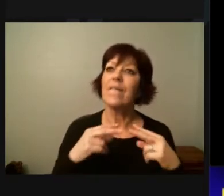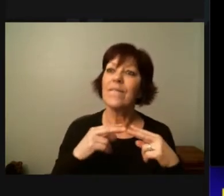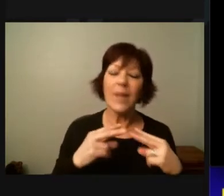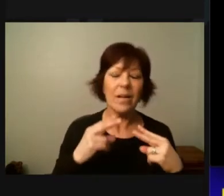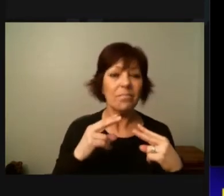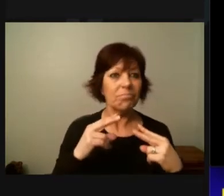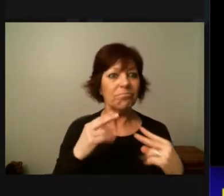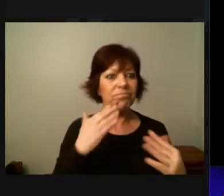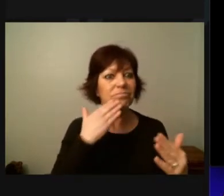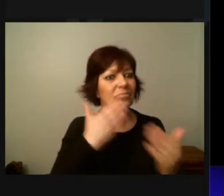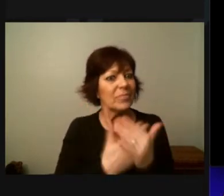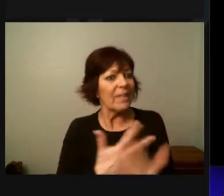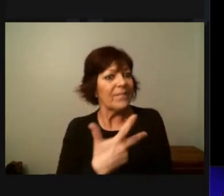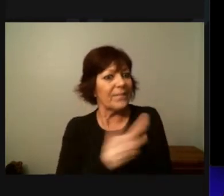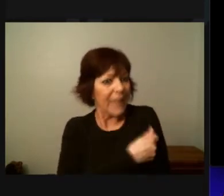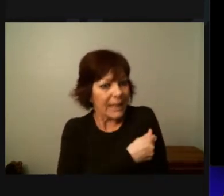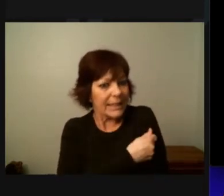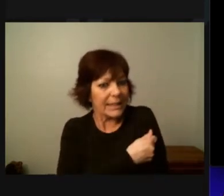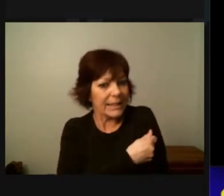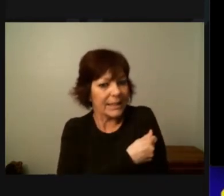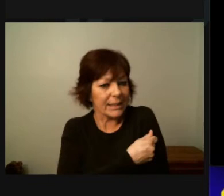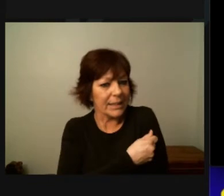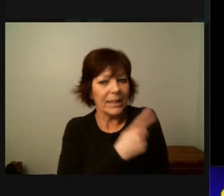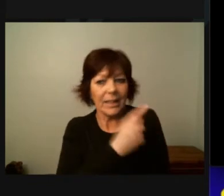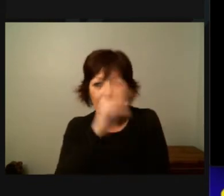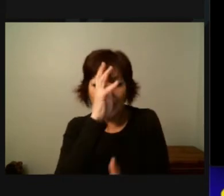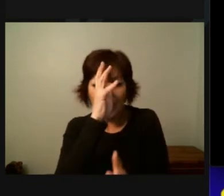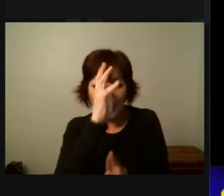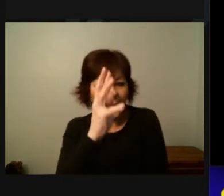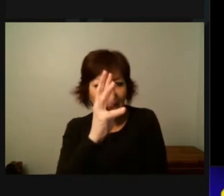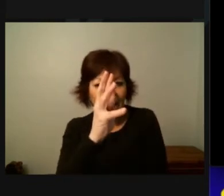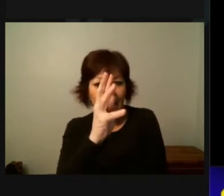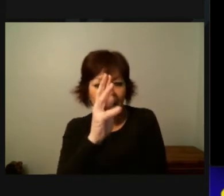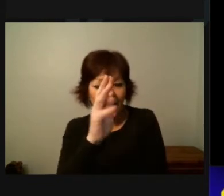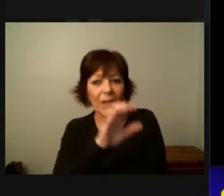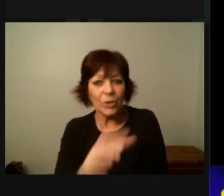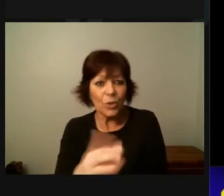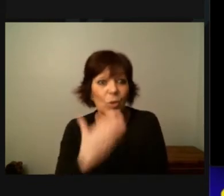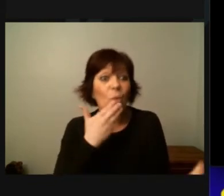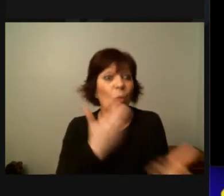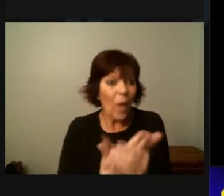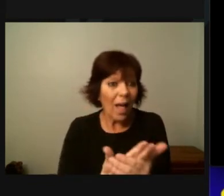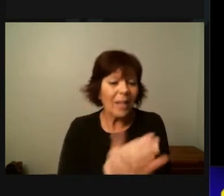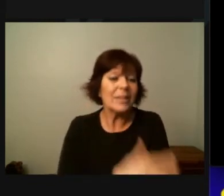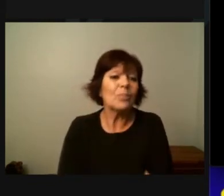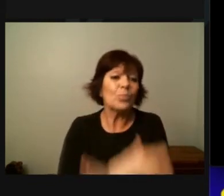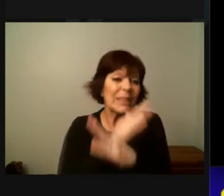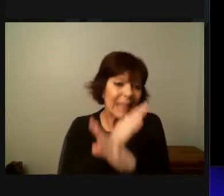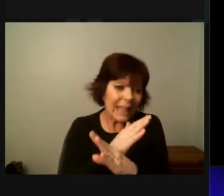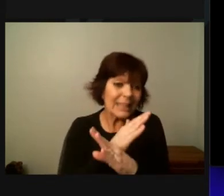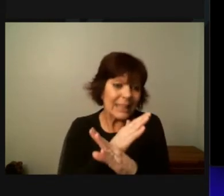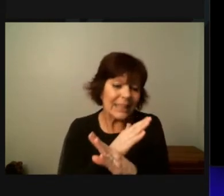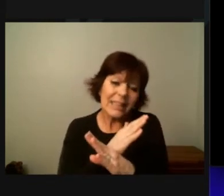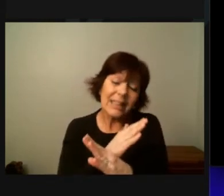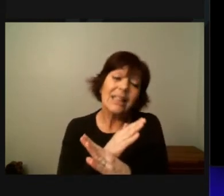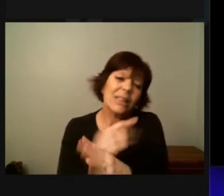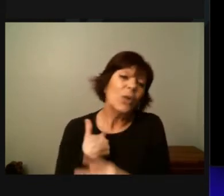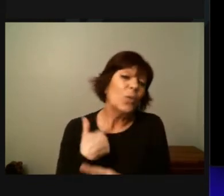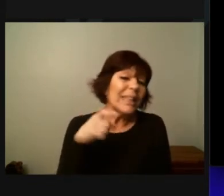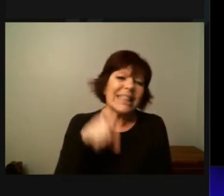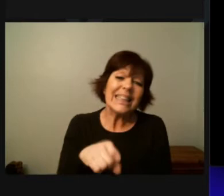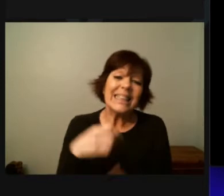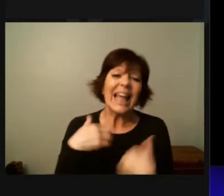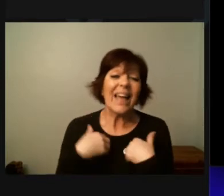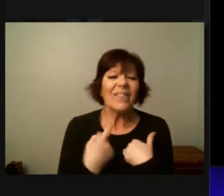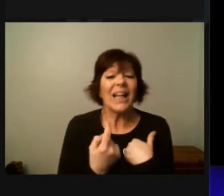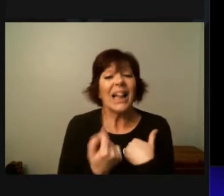remarkable vaccines that have been created and that do very well in protecting us all. So we just need to have a